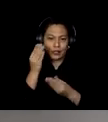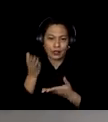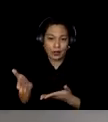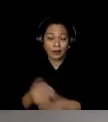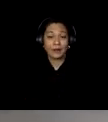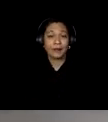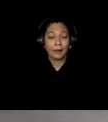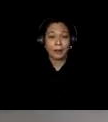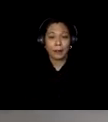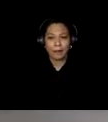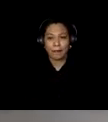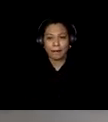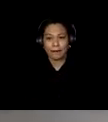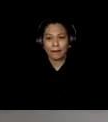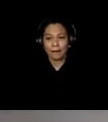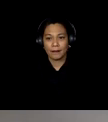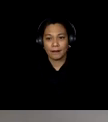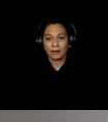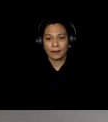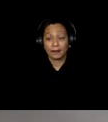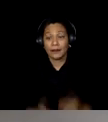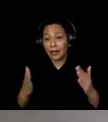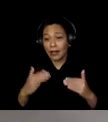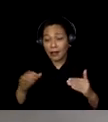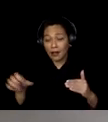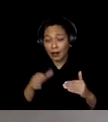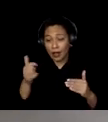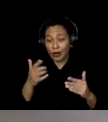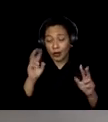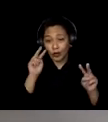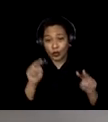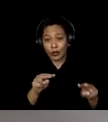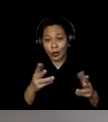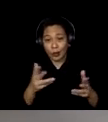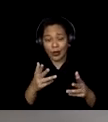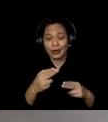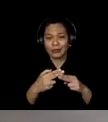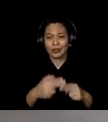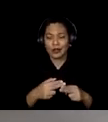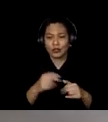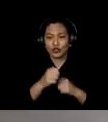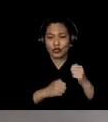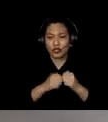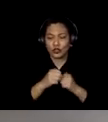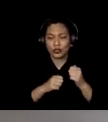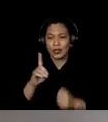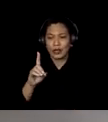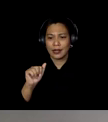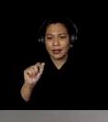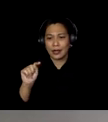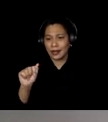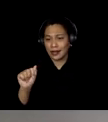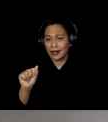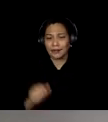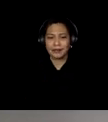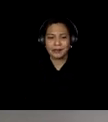So another thing that you can look at for SEO is something called structured data. And it's sort